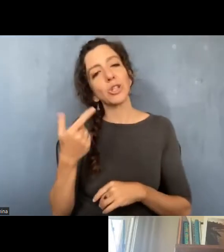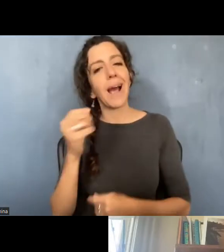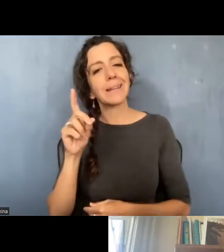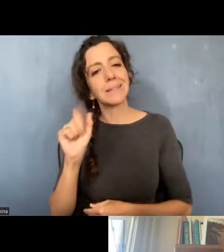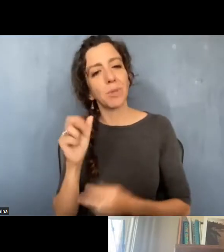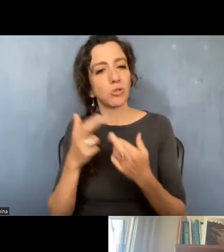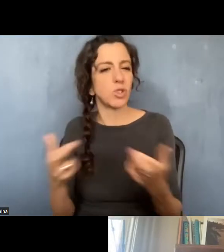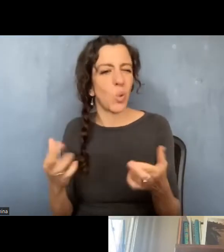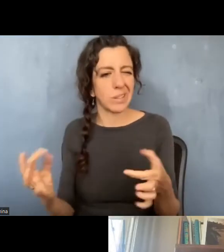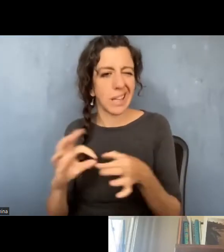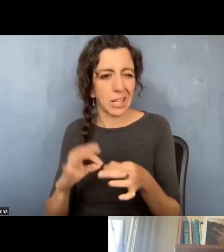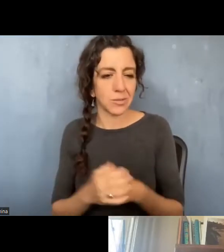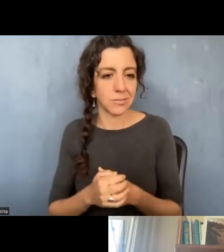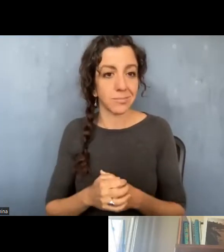connection.